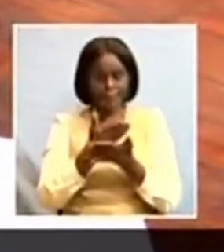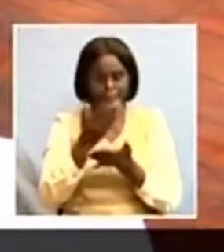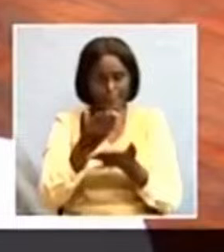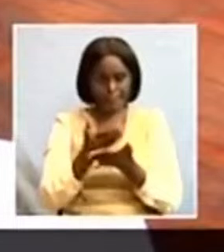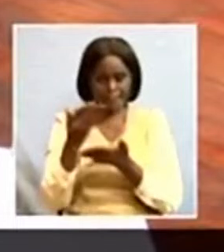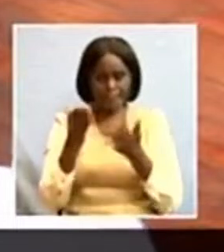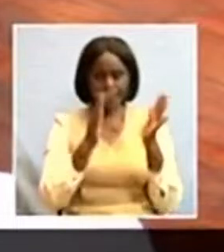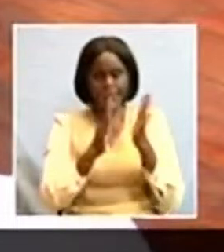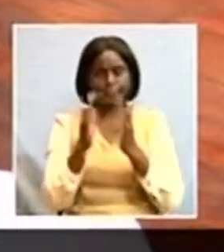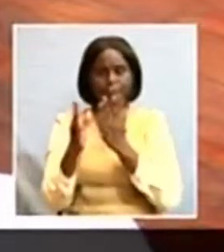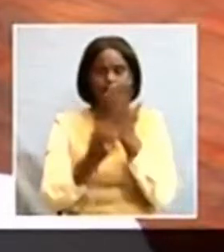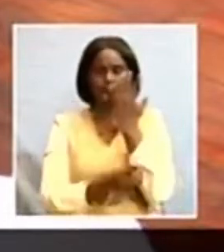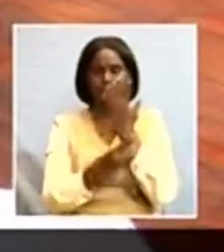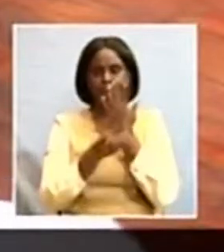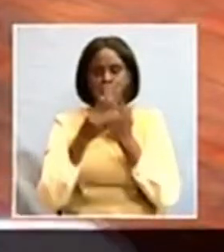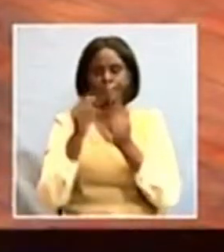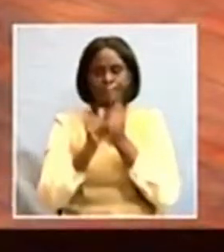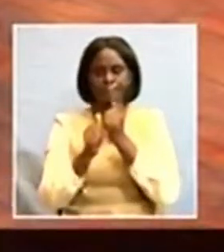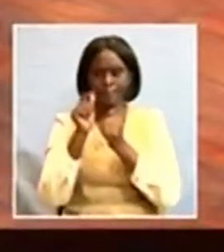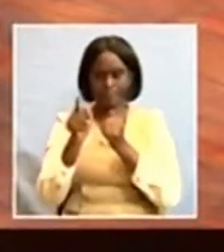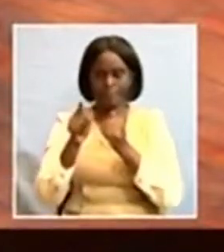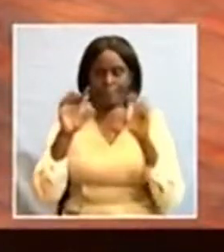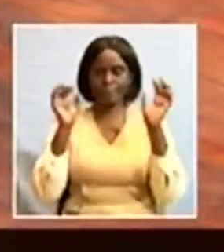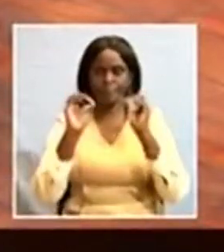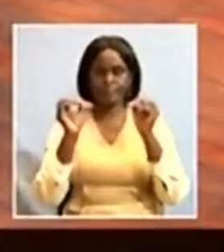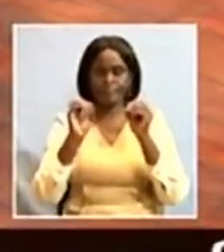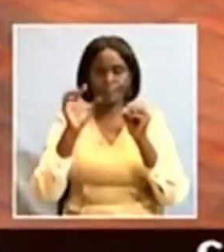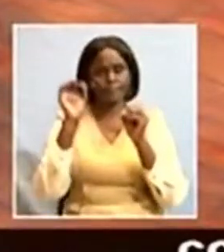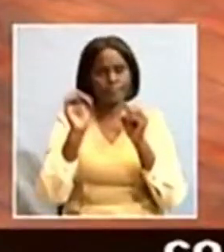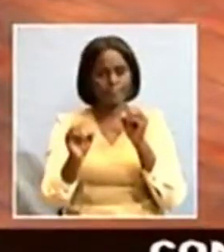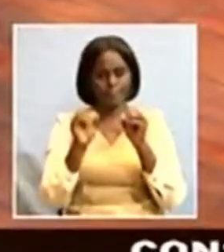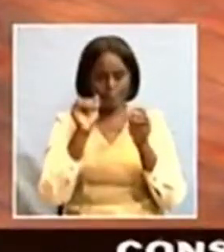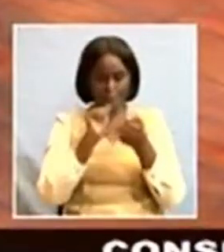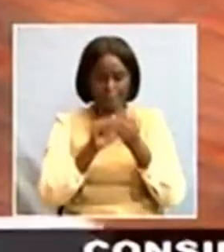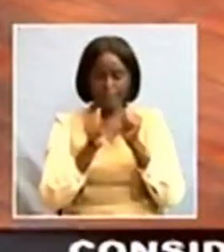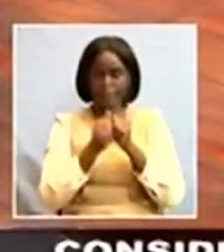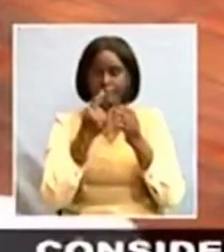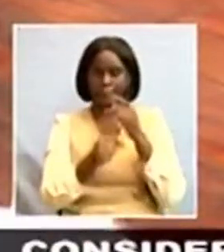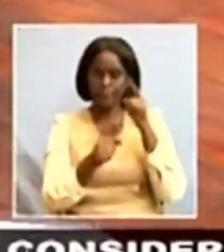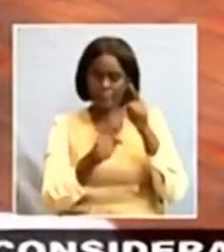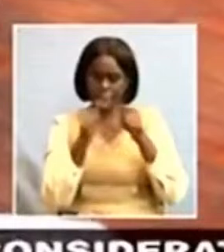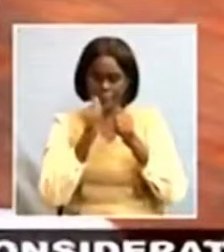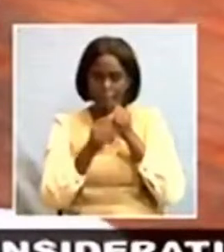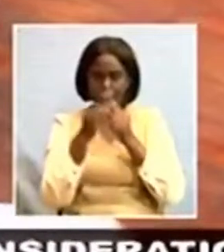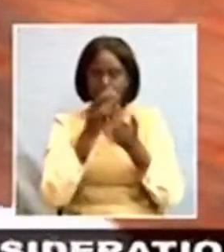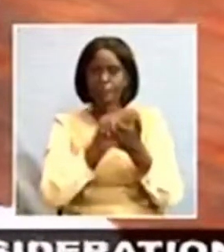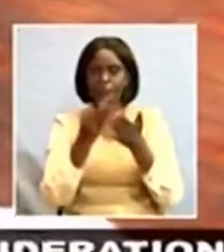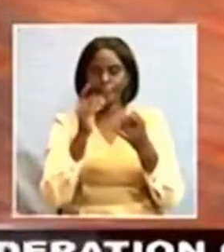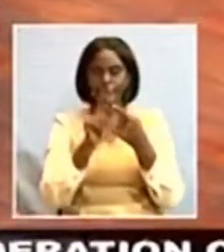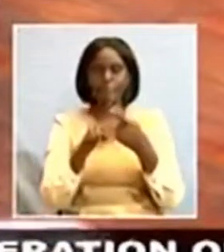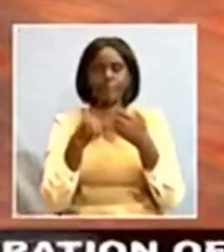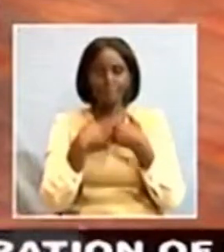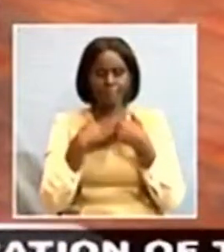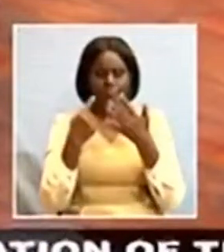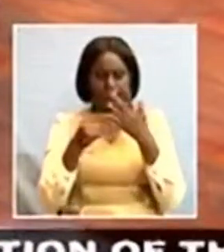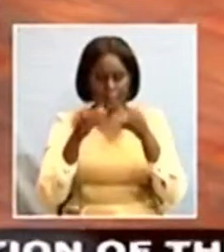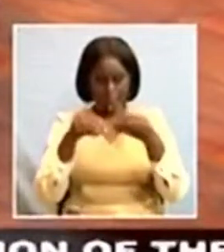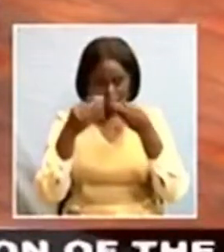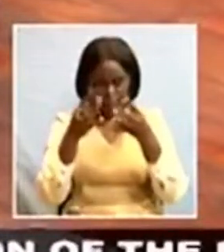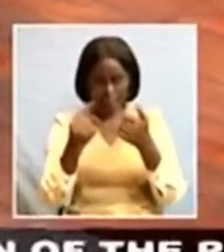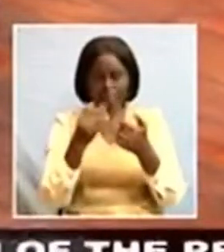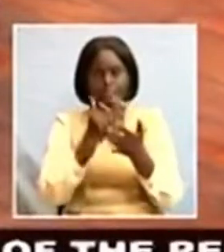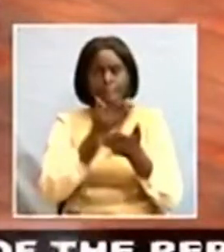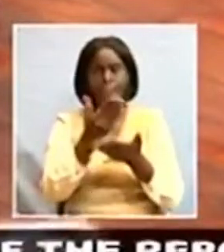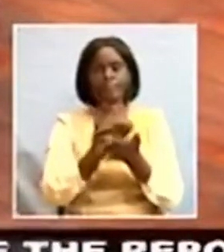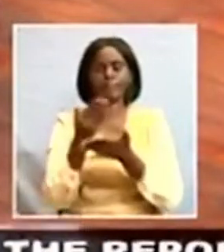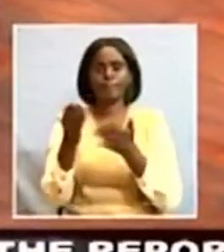plan developed, which stood at 0%. Cause of query, this was due to failure to avail the